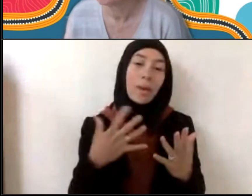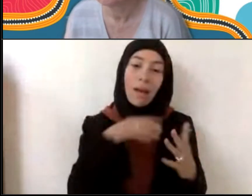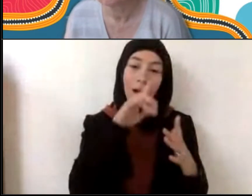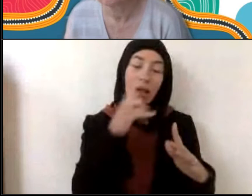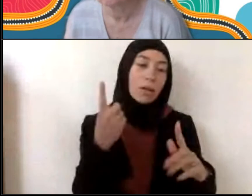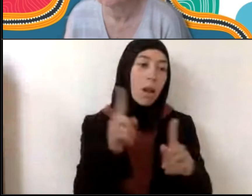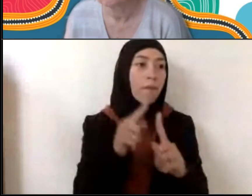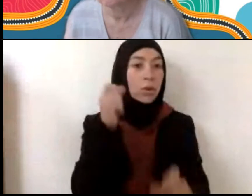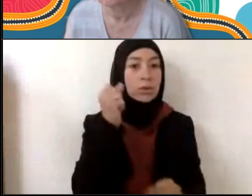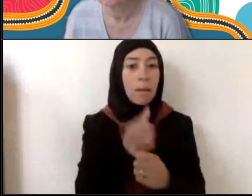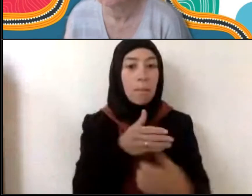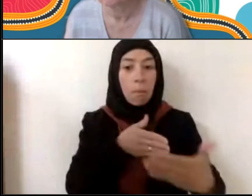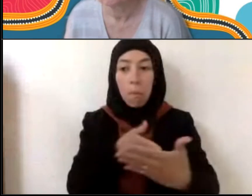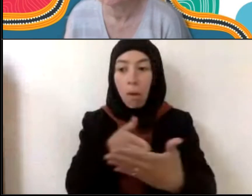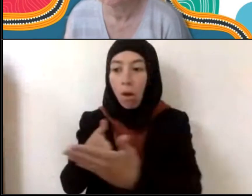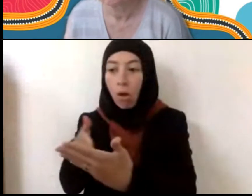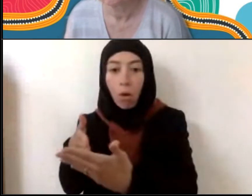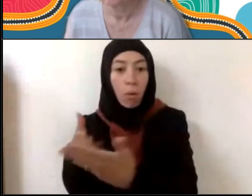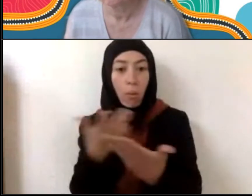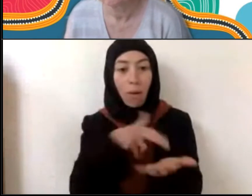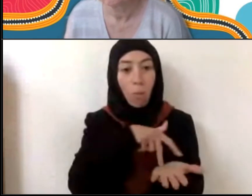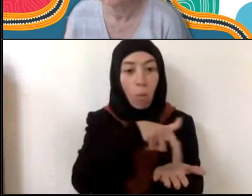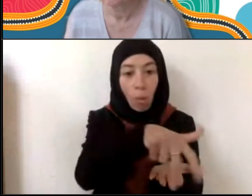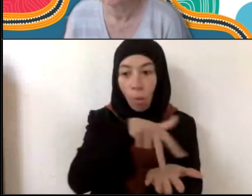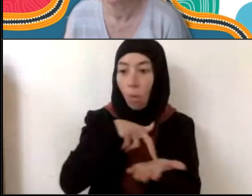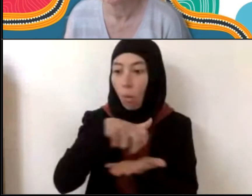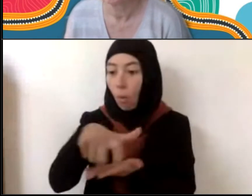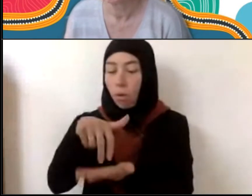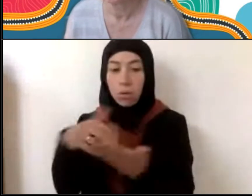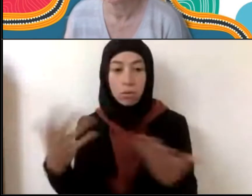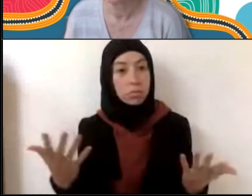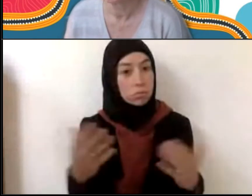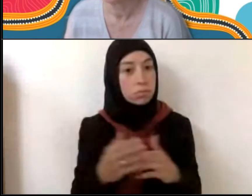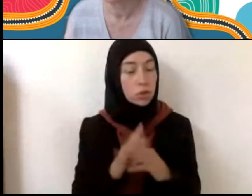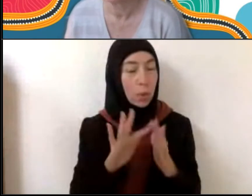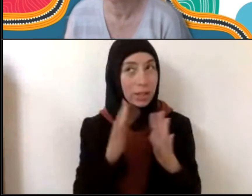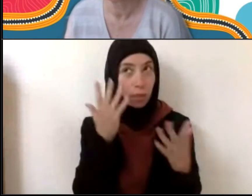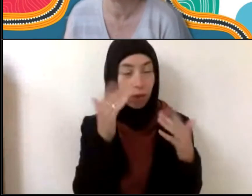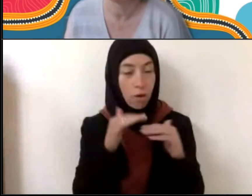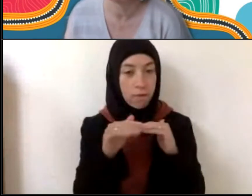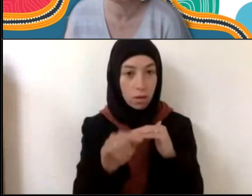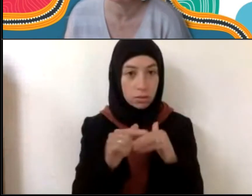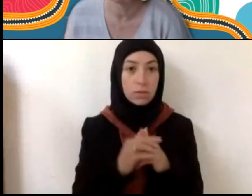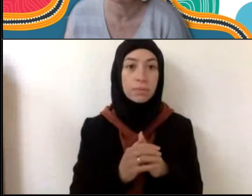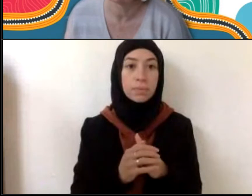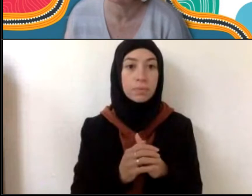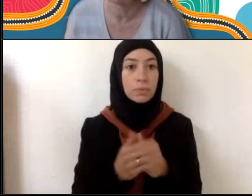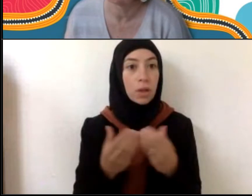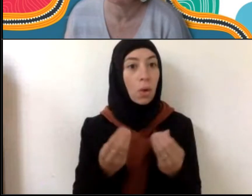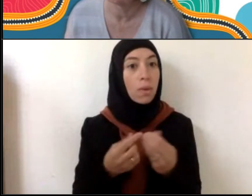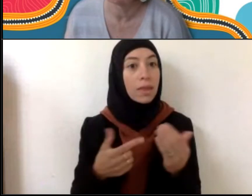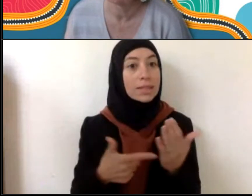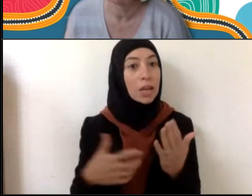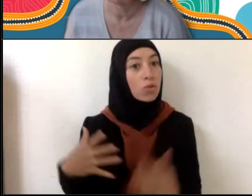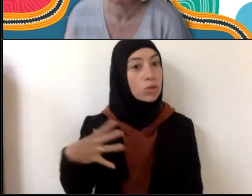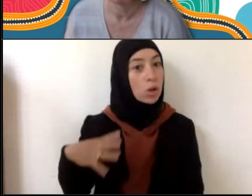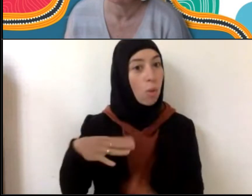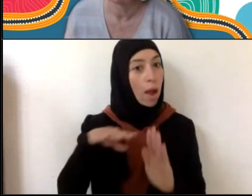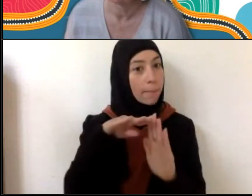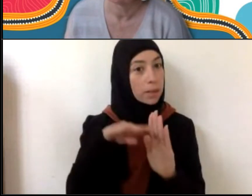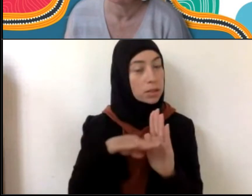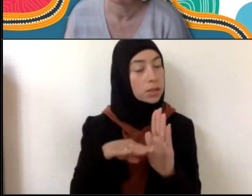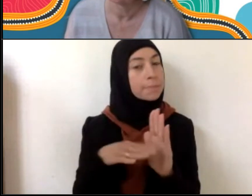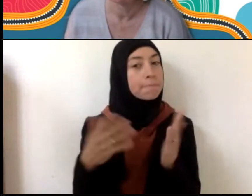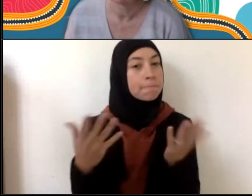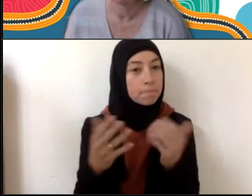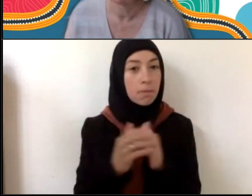pedestrian flow and that kind of thing. And I guess with the technical requirements, well, safety